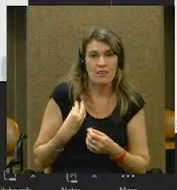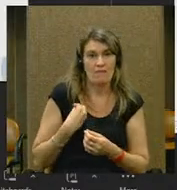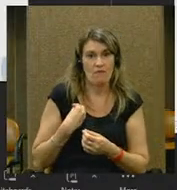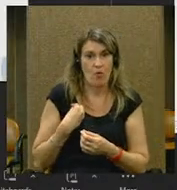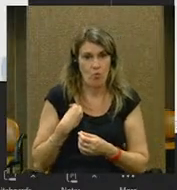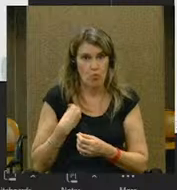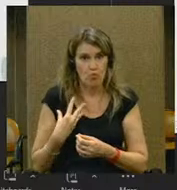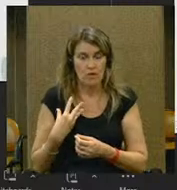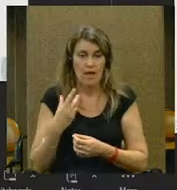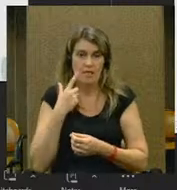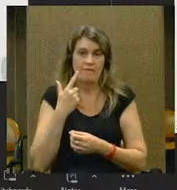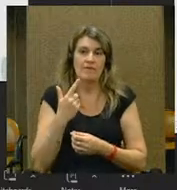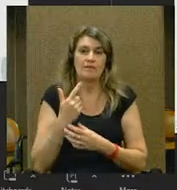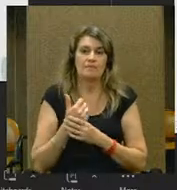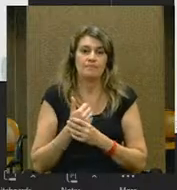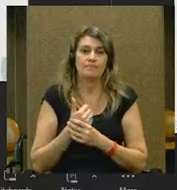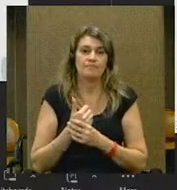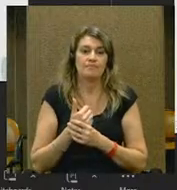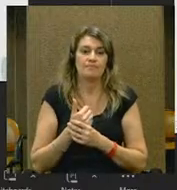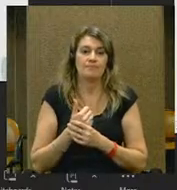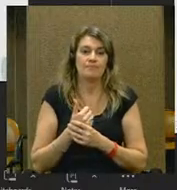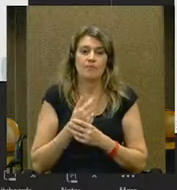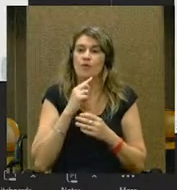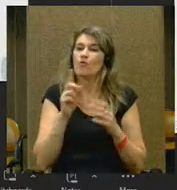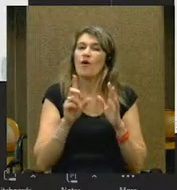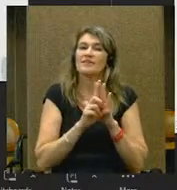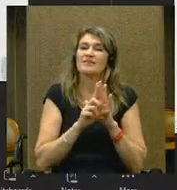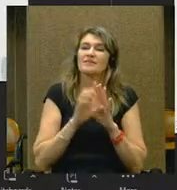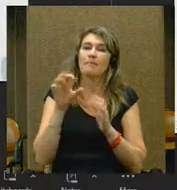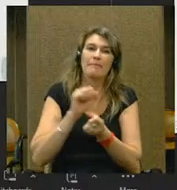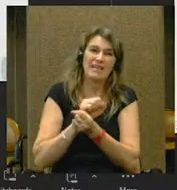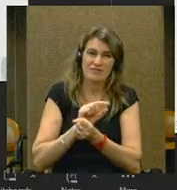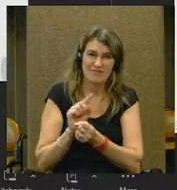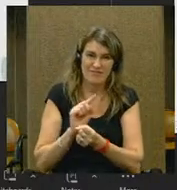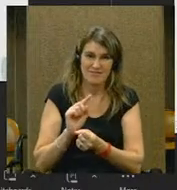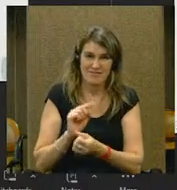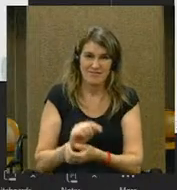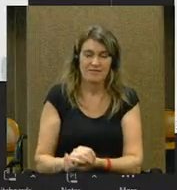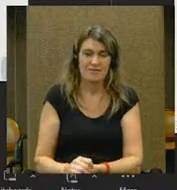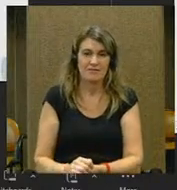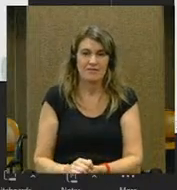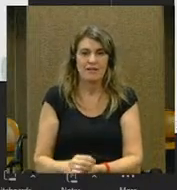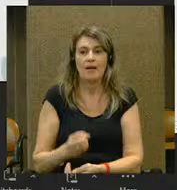drives people to use alone, that limits their ability to